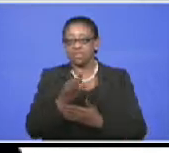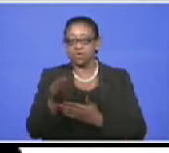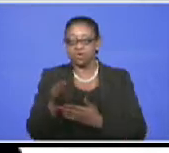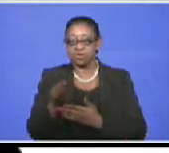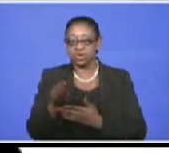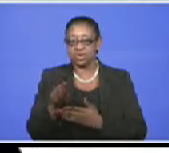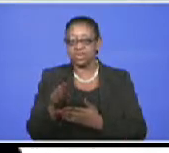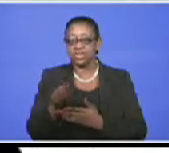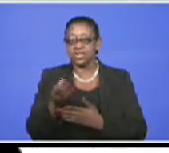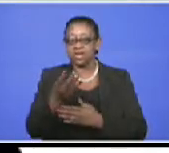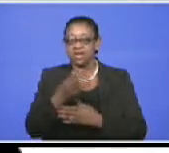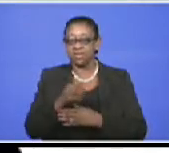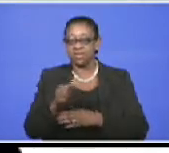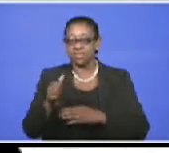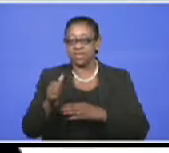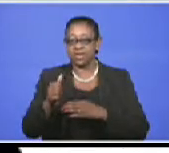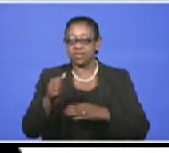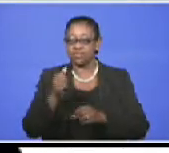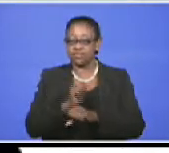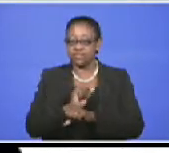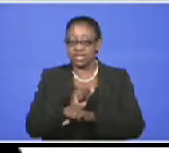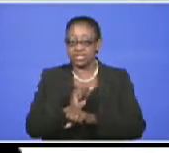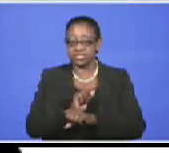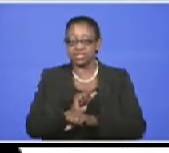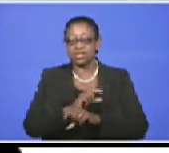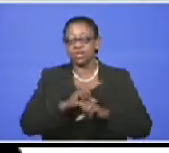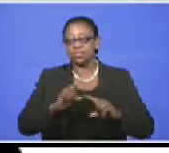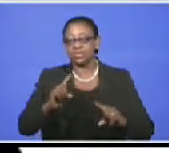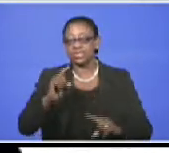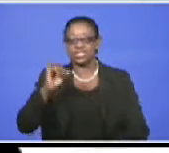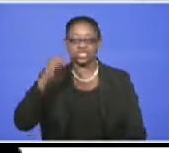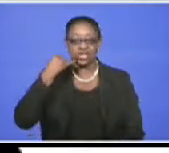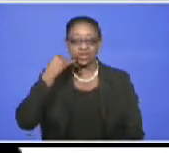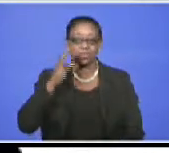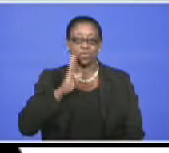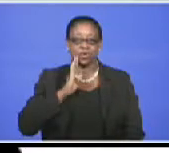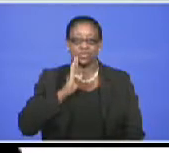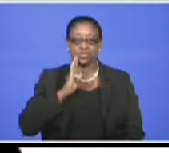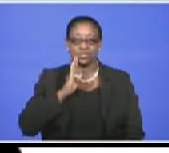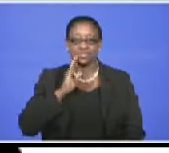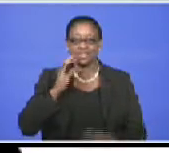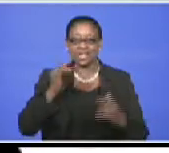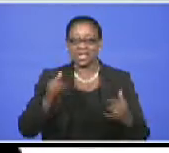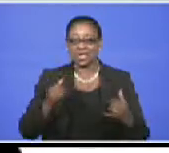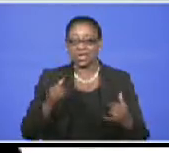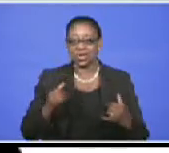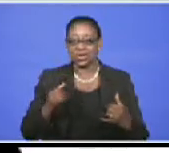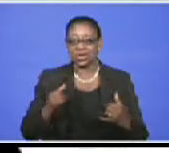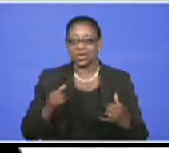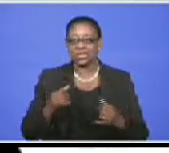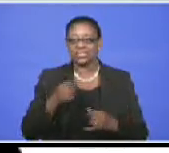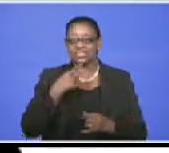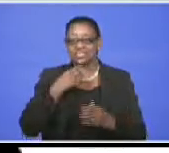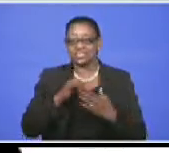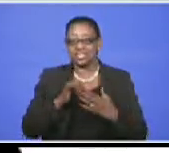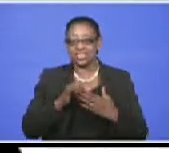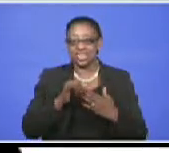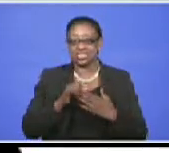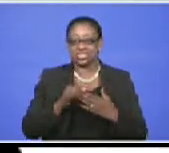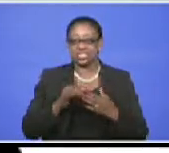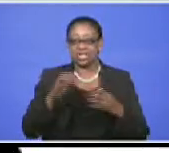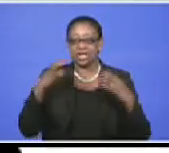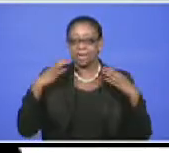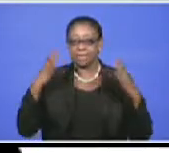The first woman elected to the House of Assembly, Janet Bostwick, received her appointment as Dame Commander of the Most Excellent Order of the British